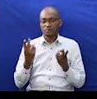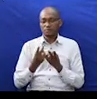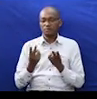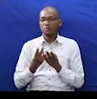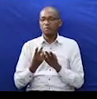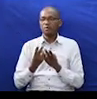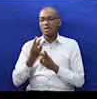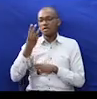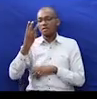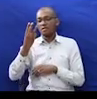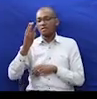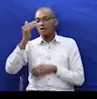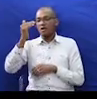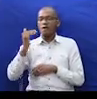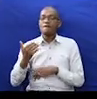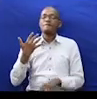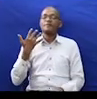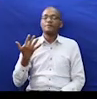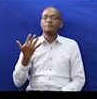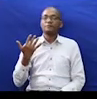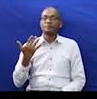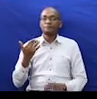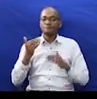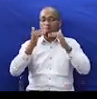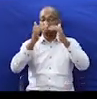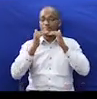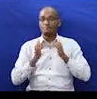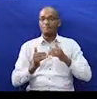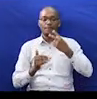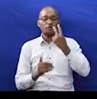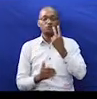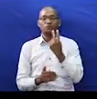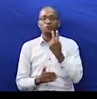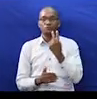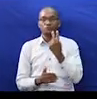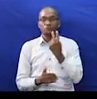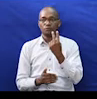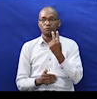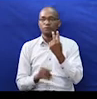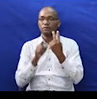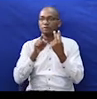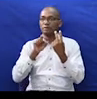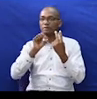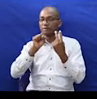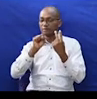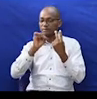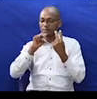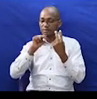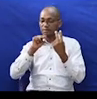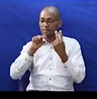3 over 5. And the number 2 is sine of angle